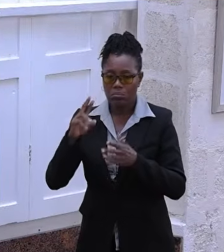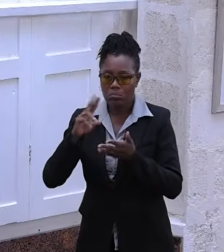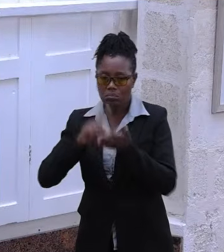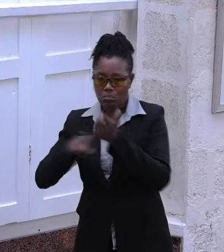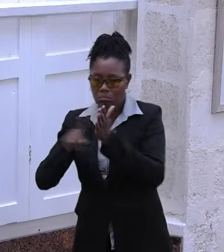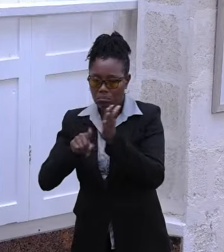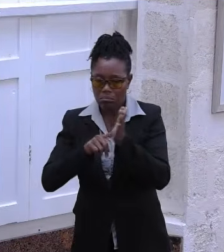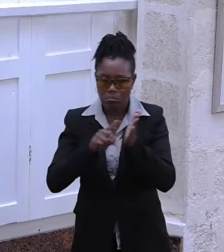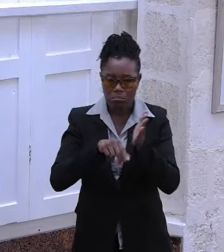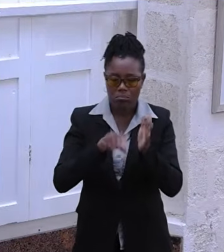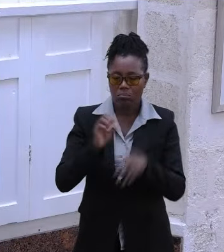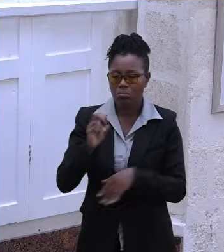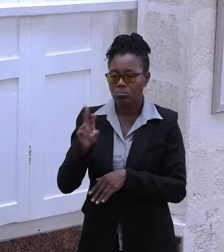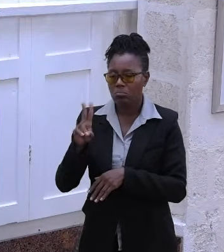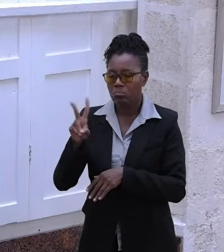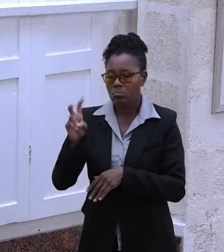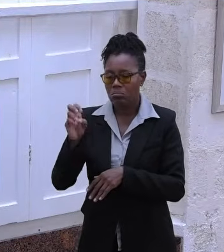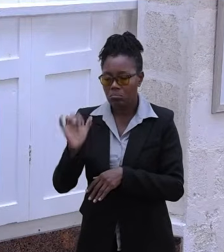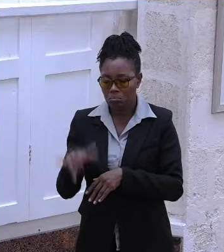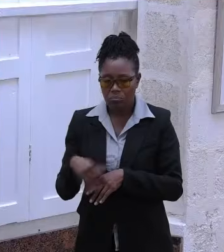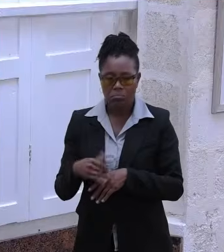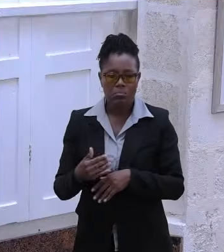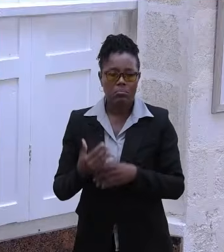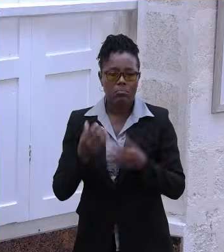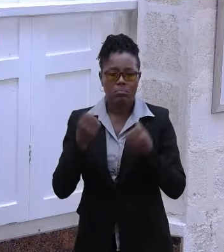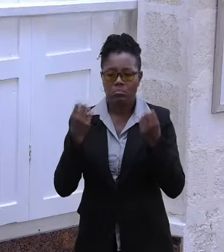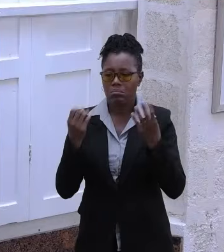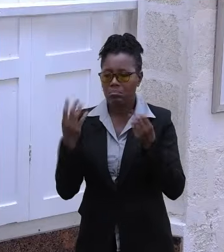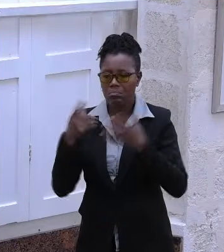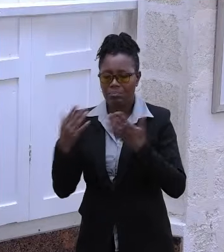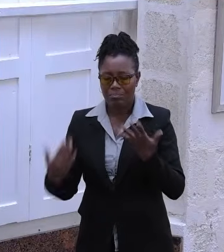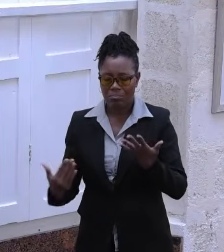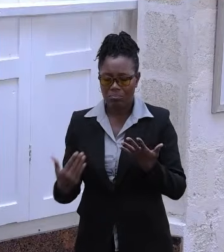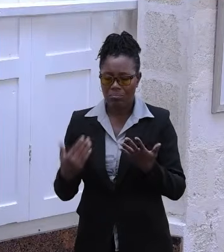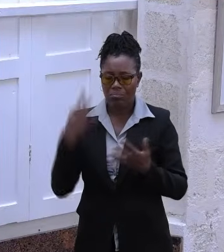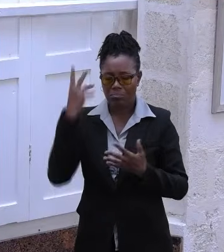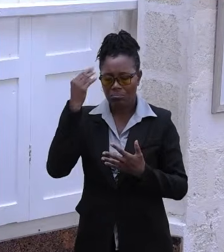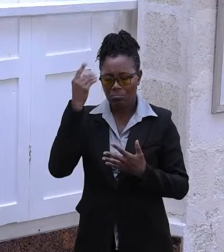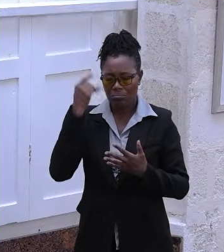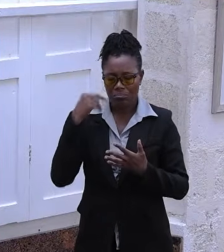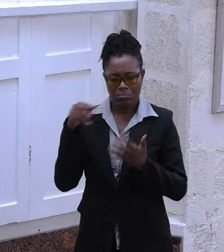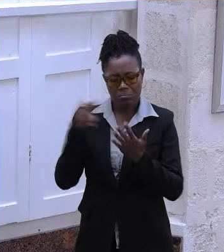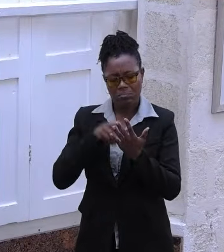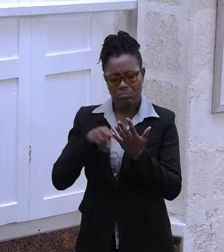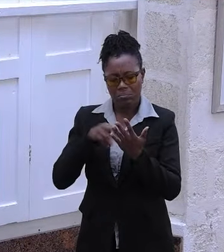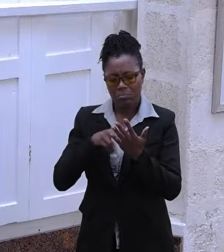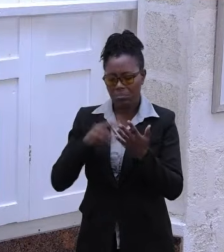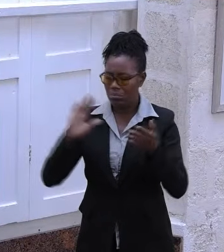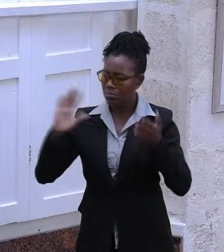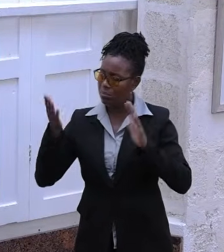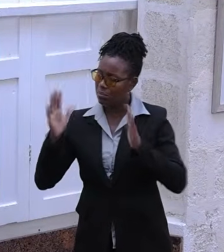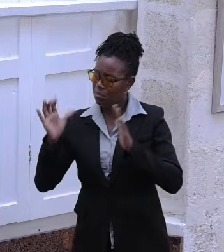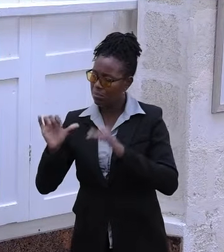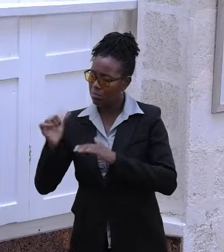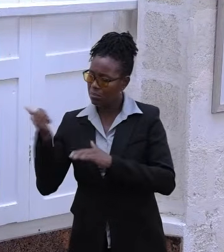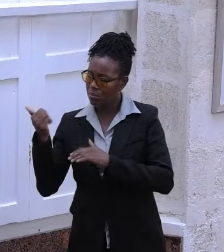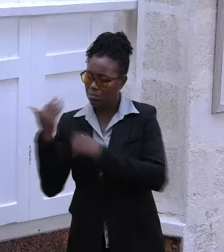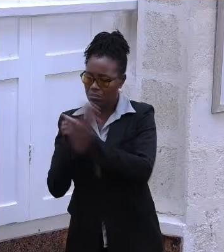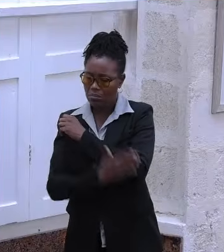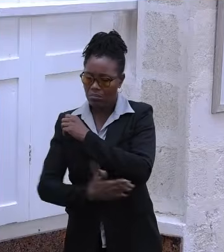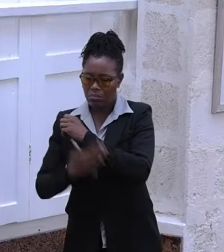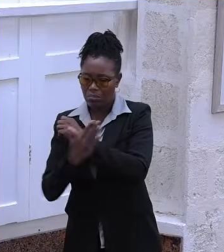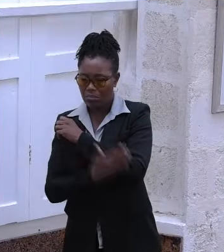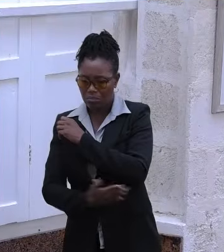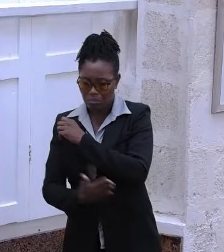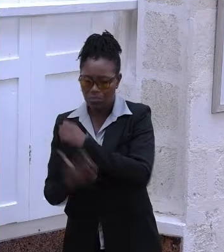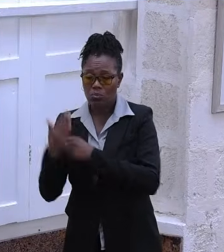there, lots of different things have been talked about. But when I look at this, and I compare it to other countries that I'm familiar